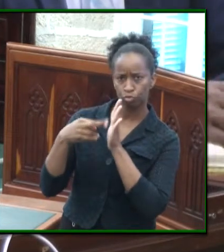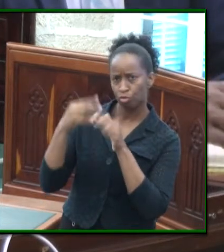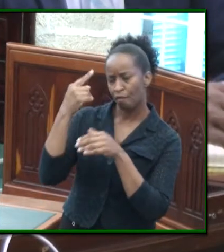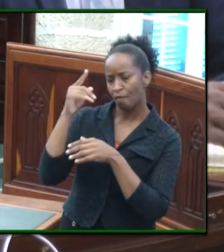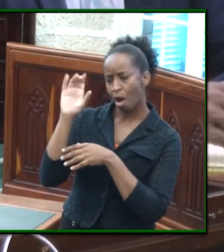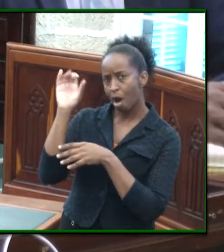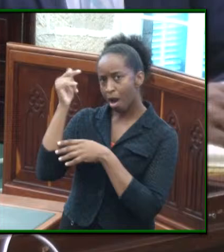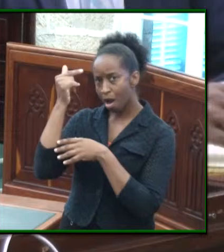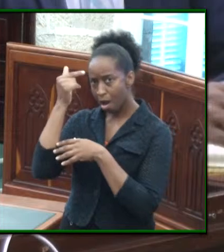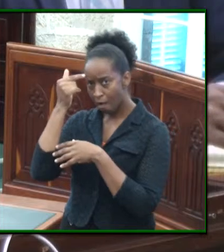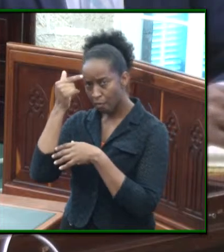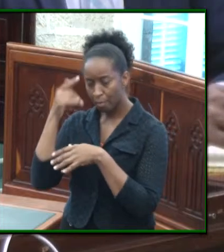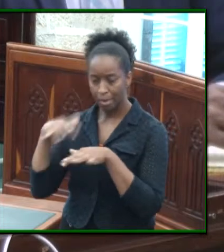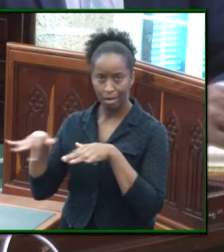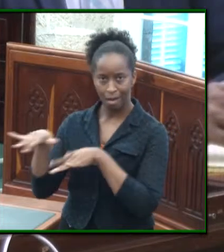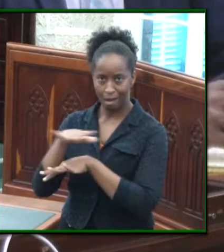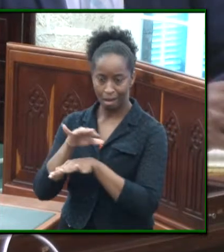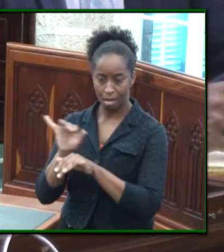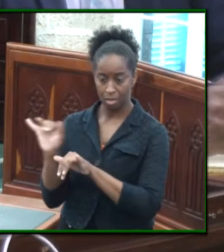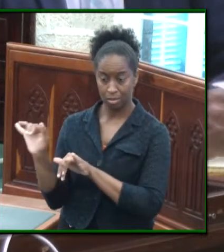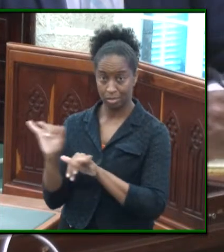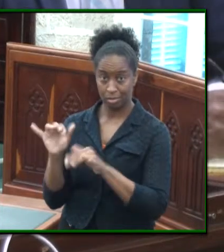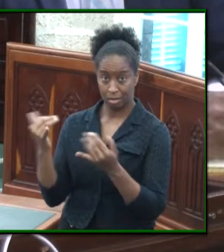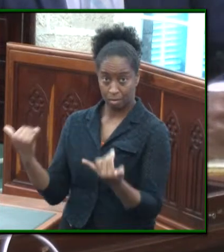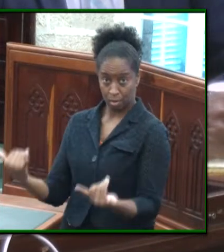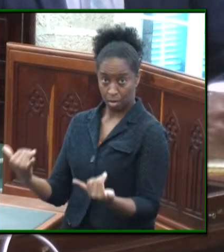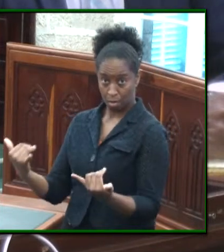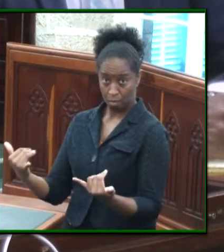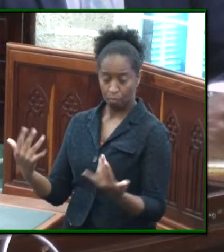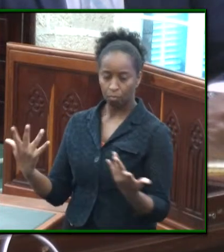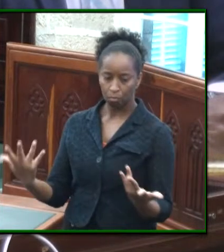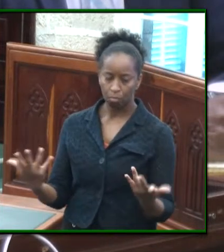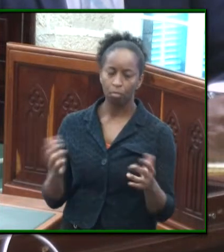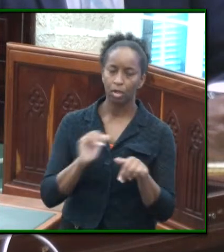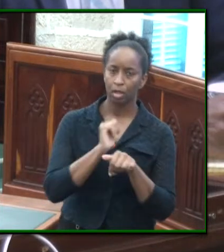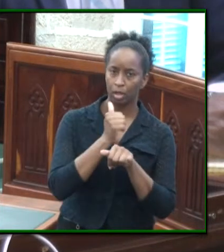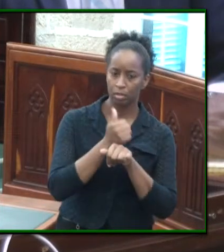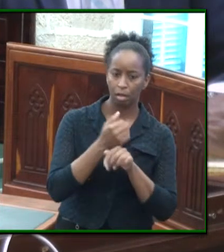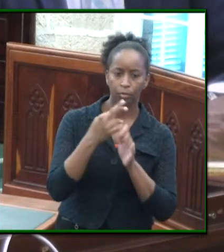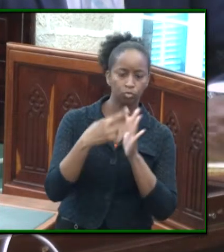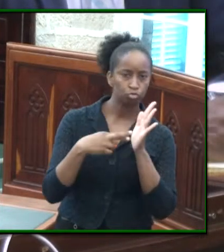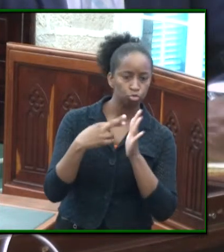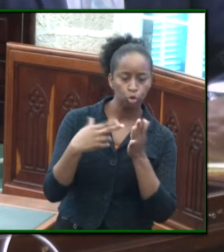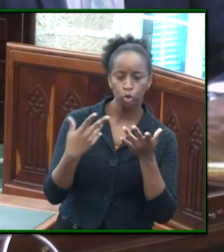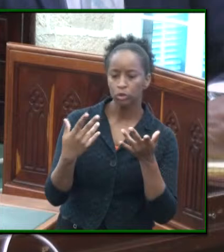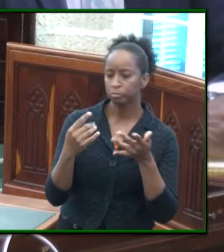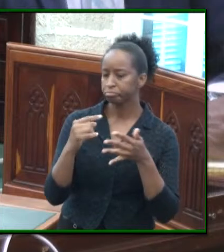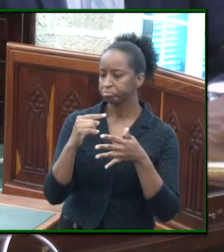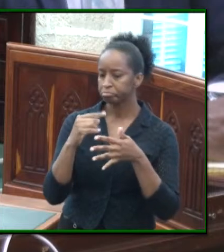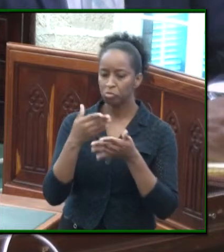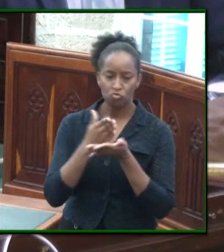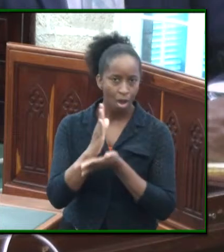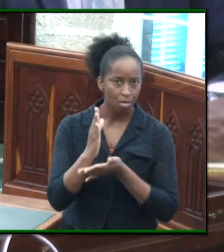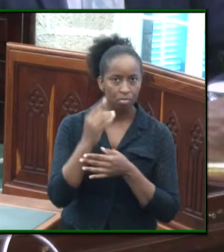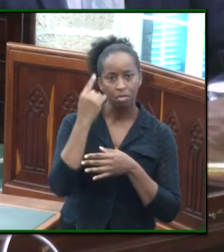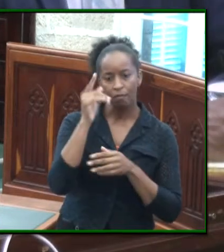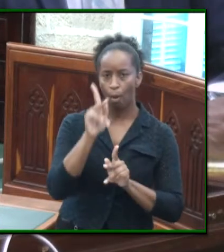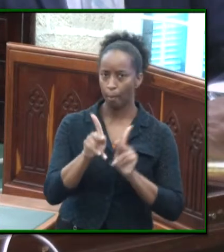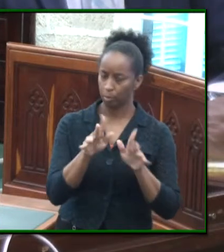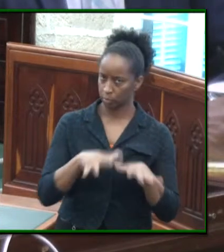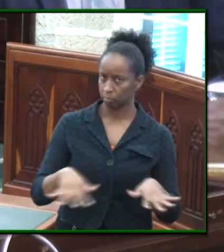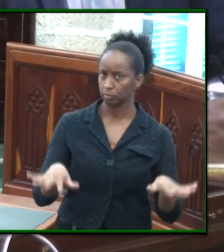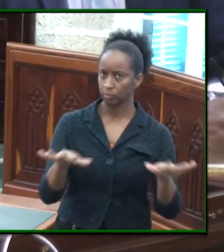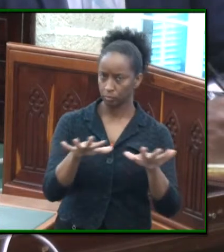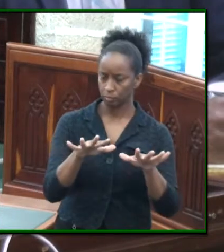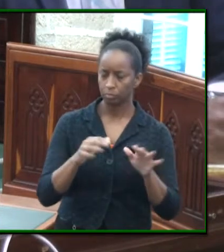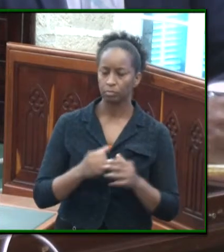The extent to which a person may consider our constitution to be deficient is a very